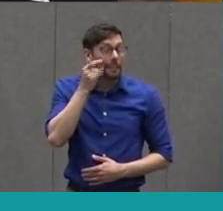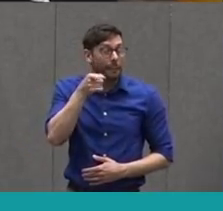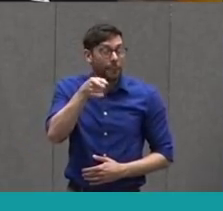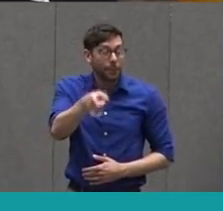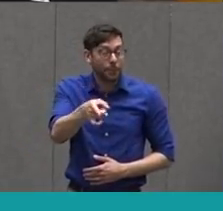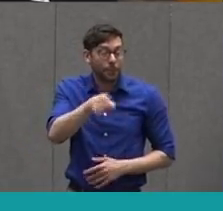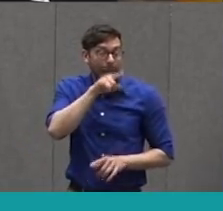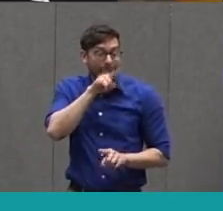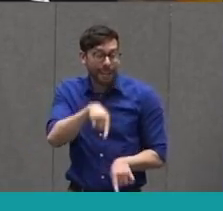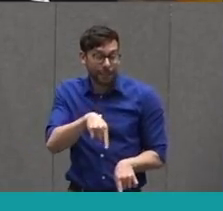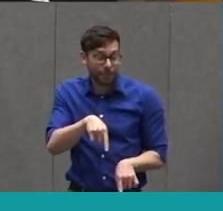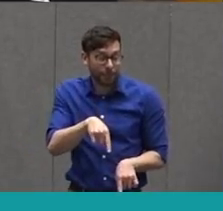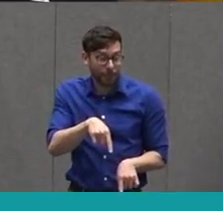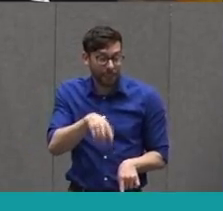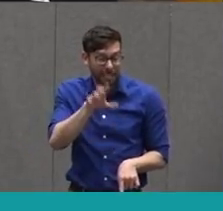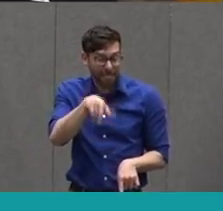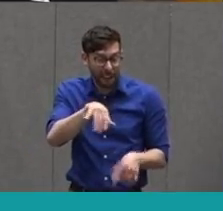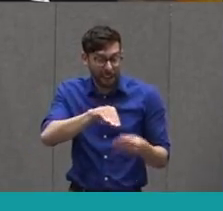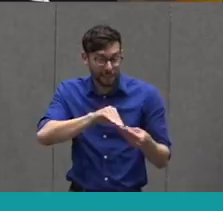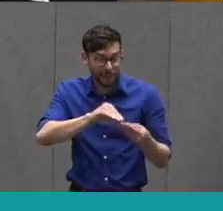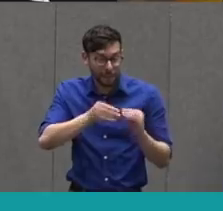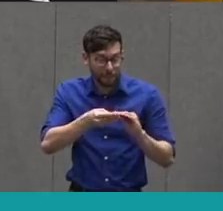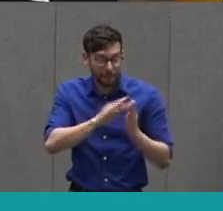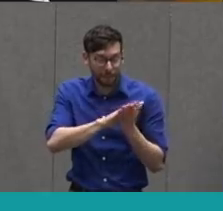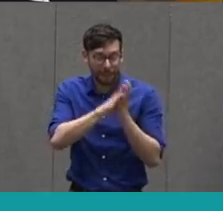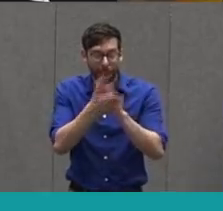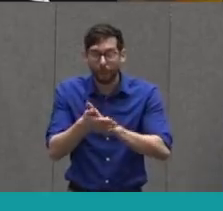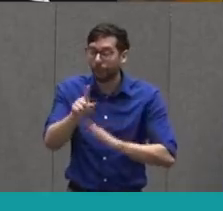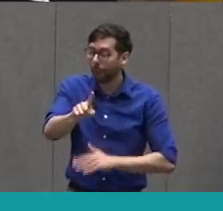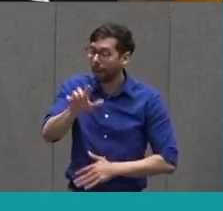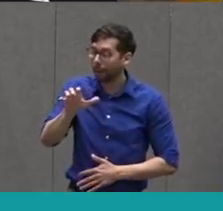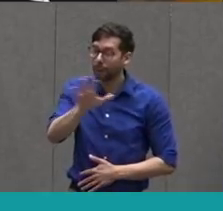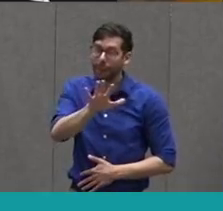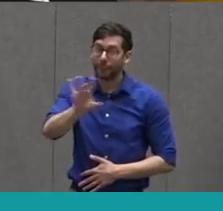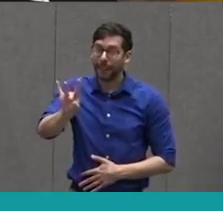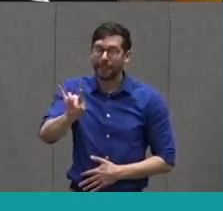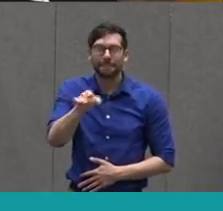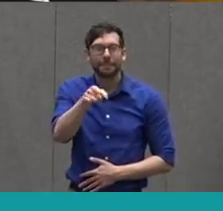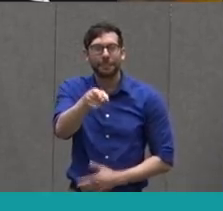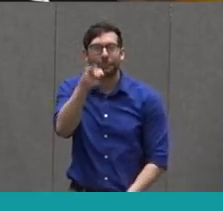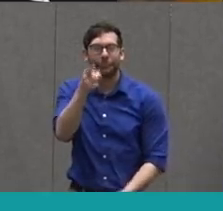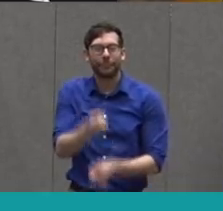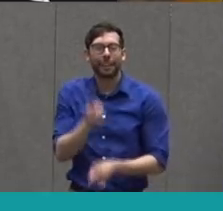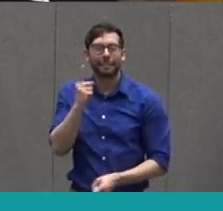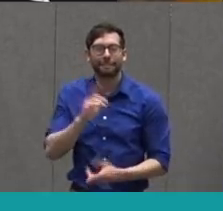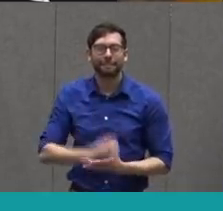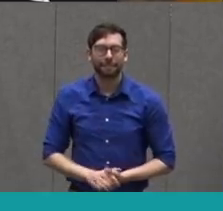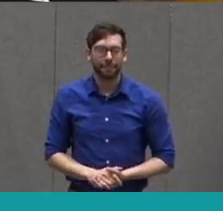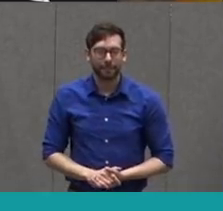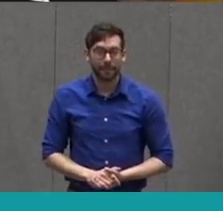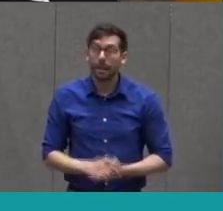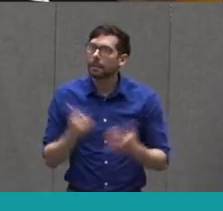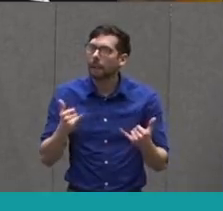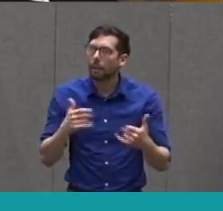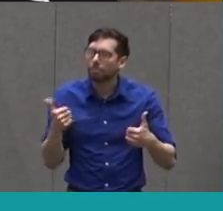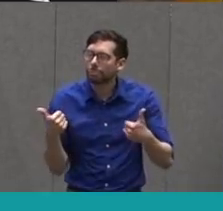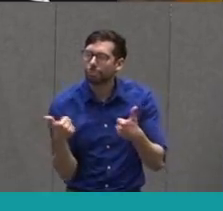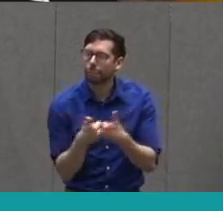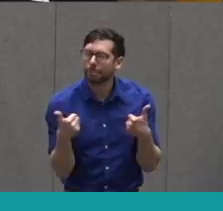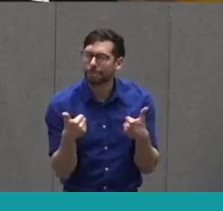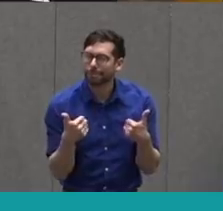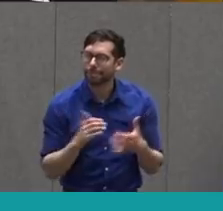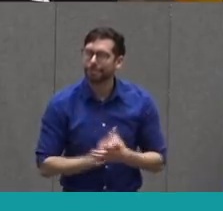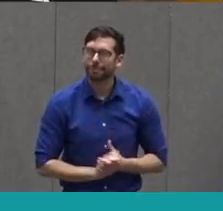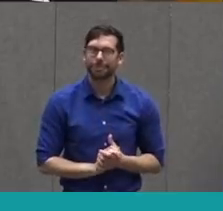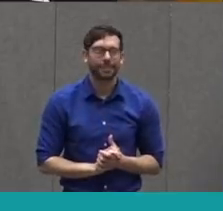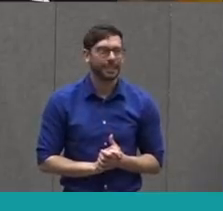158, you were absolutely correct. Who's up for a challenge? We have